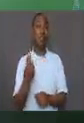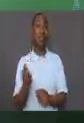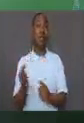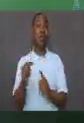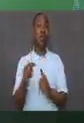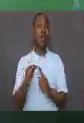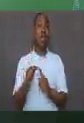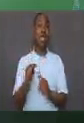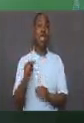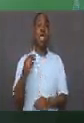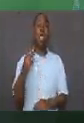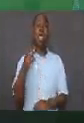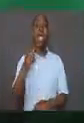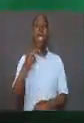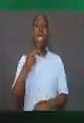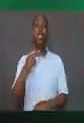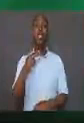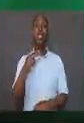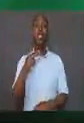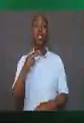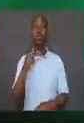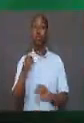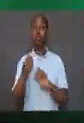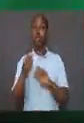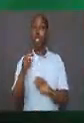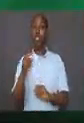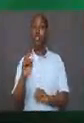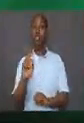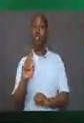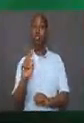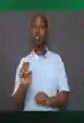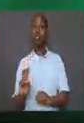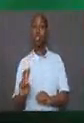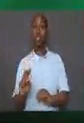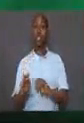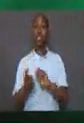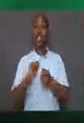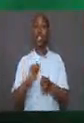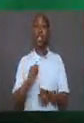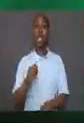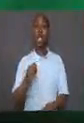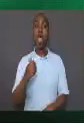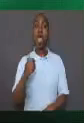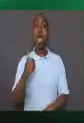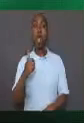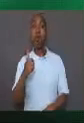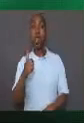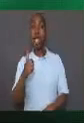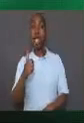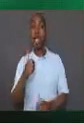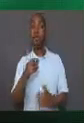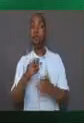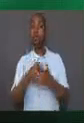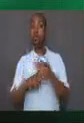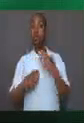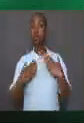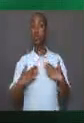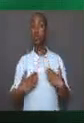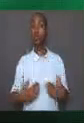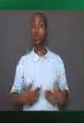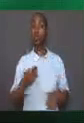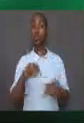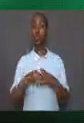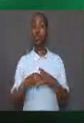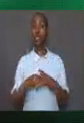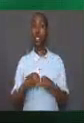into ammonia. The ammonia that is produced in our bodies is combined with